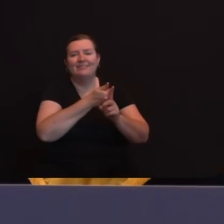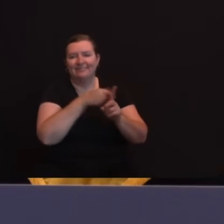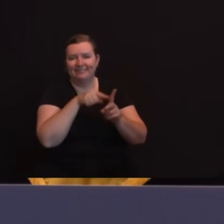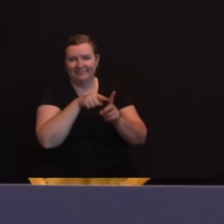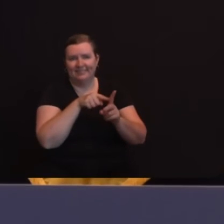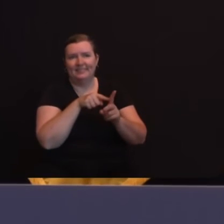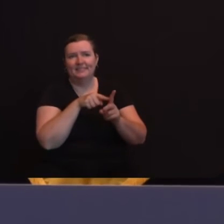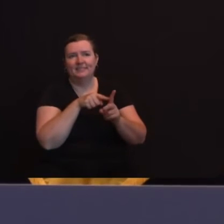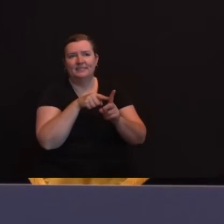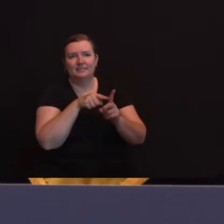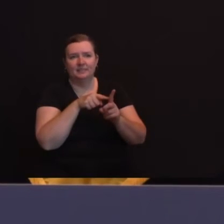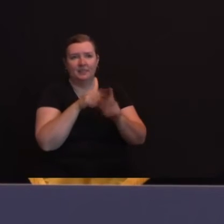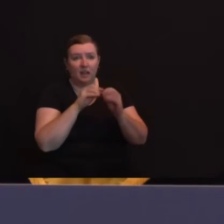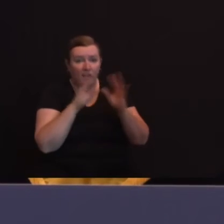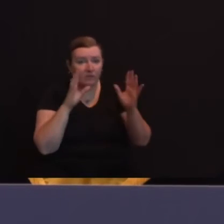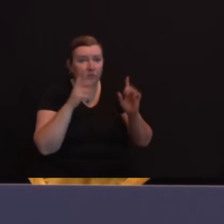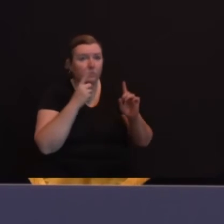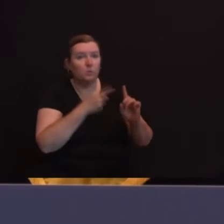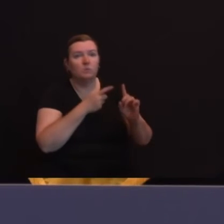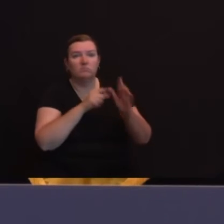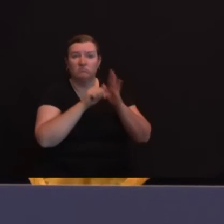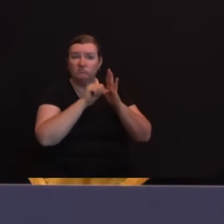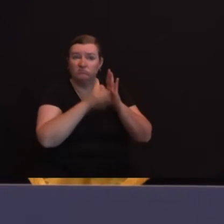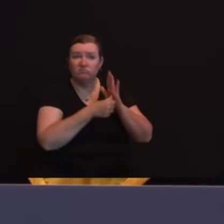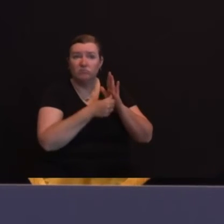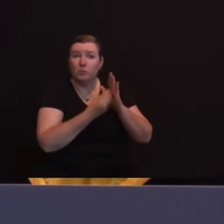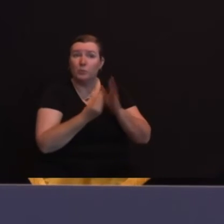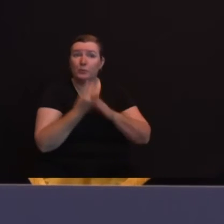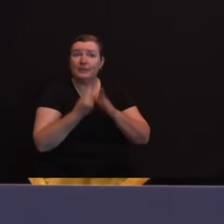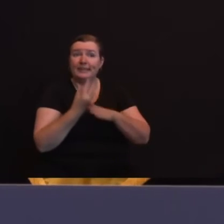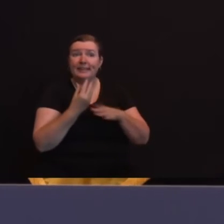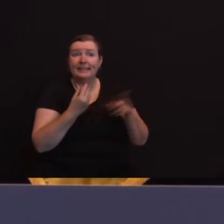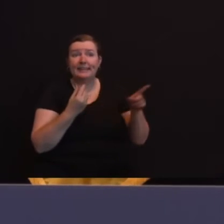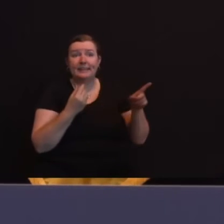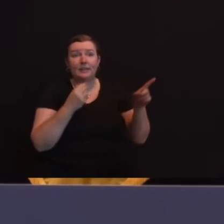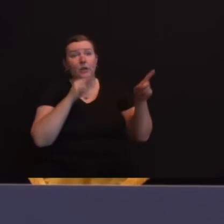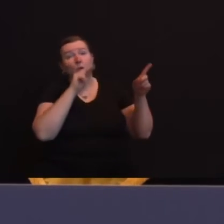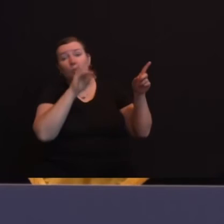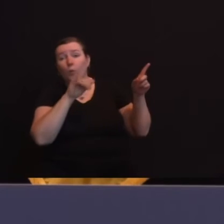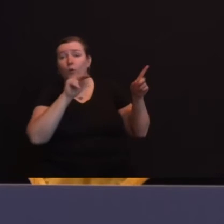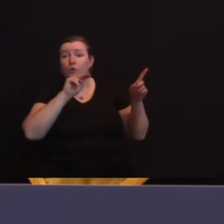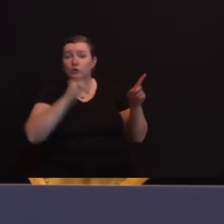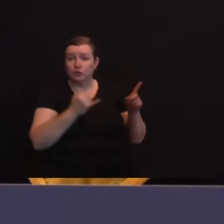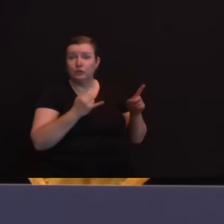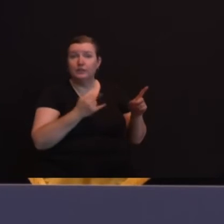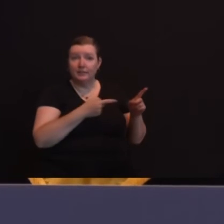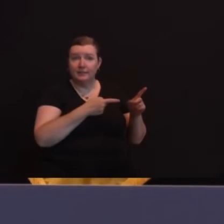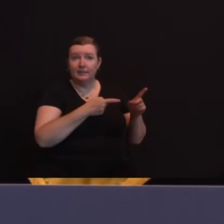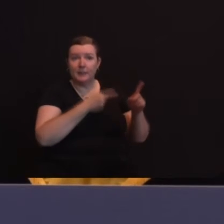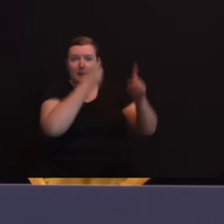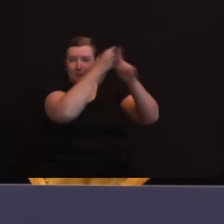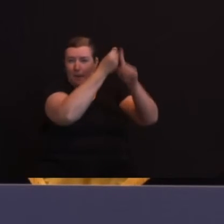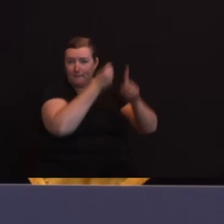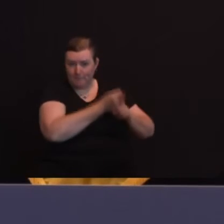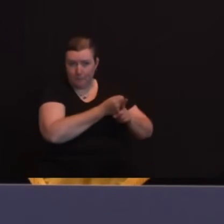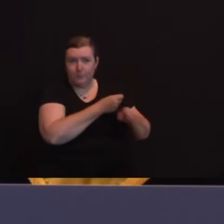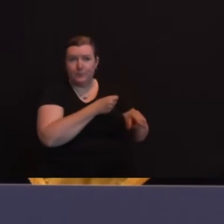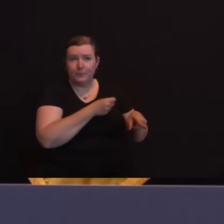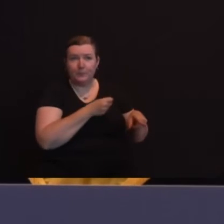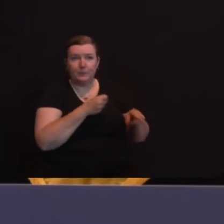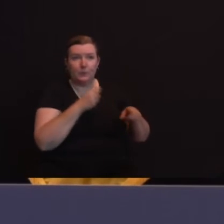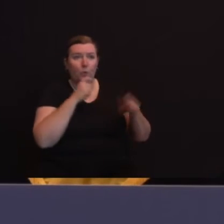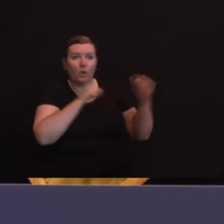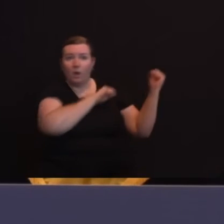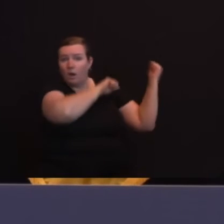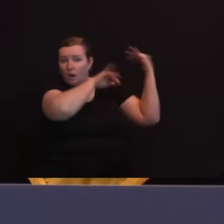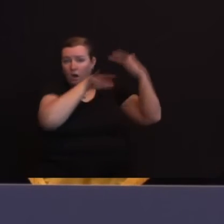it's worth reiterating. In the spring, when it was New York, New Jersey getting crushed, you had most of the country at